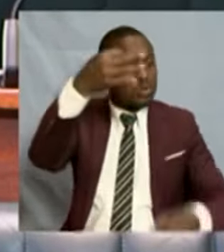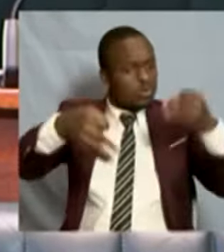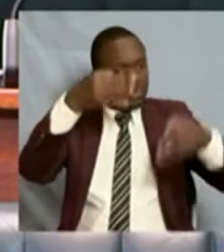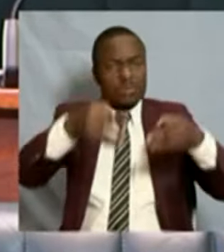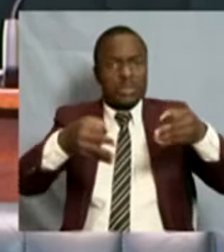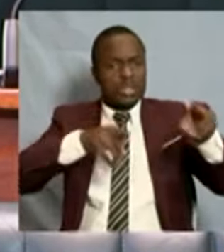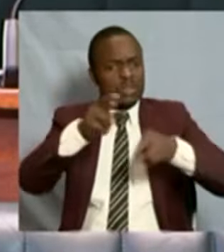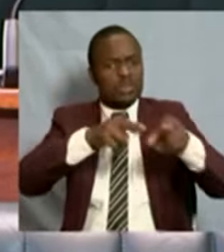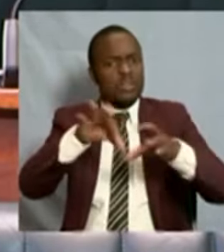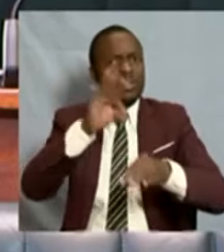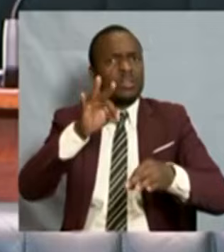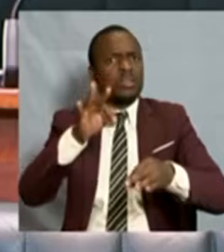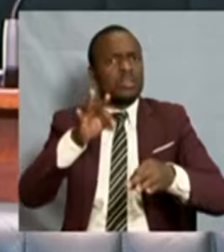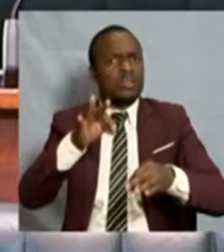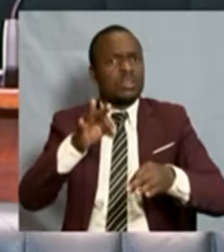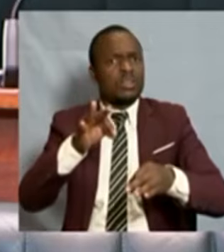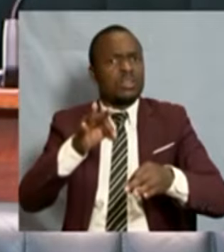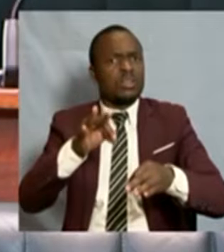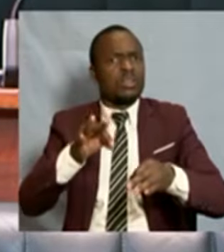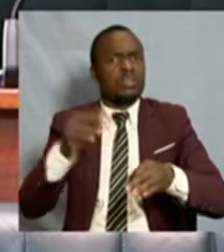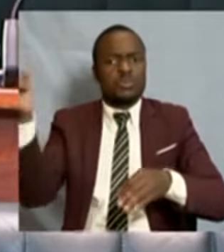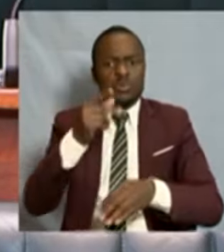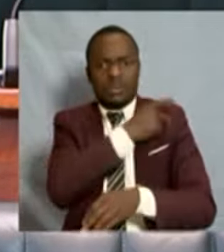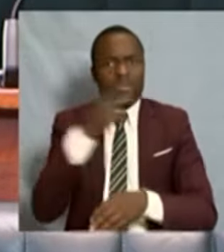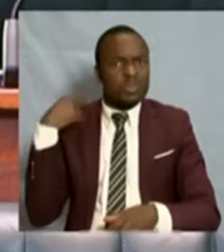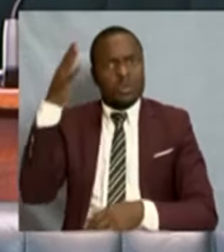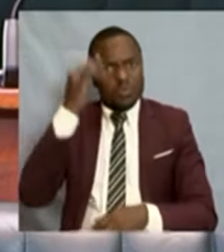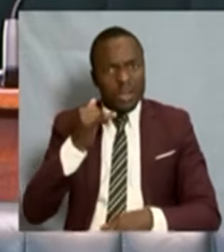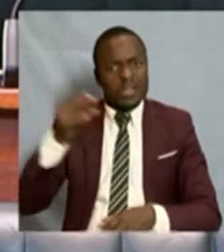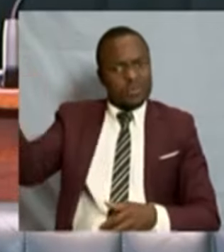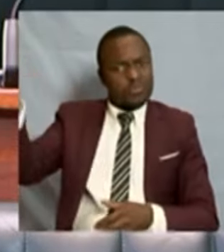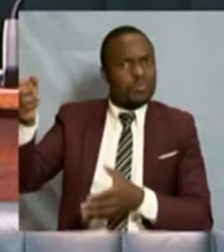is found and you go to legislature, why are you bringing UPND in this matter?